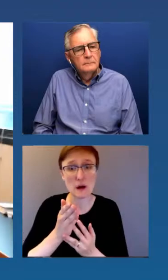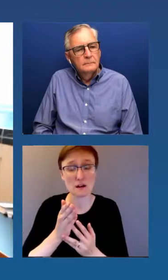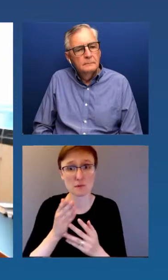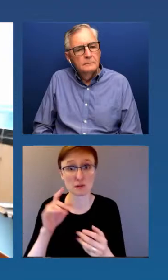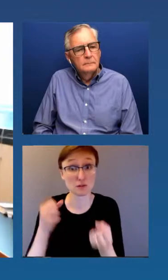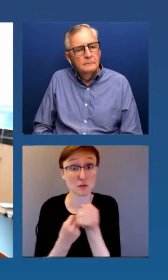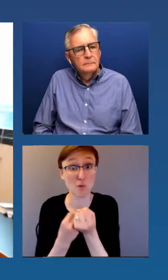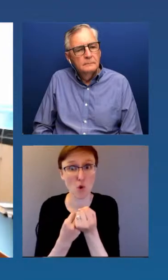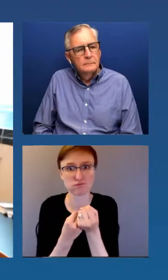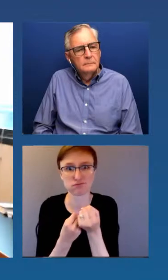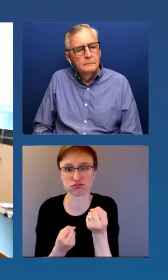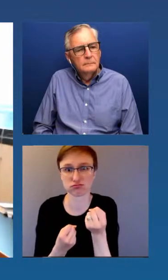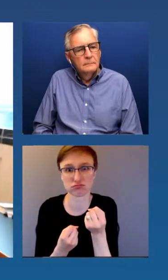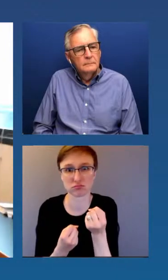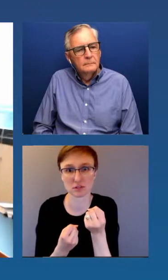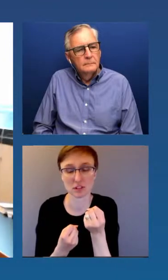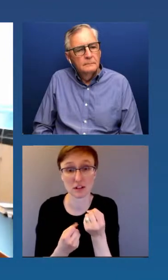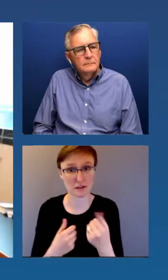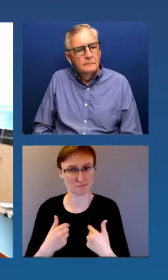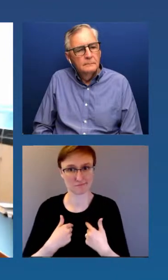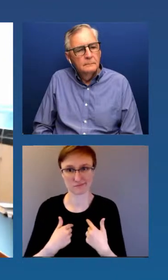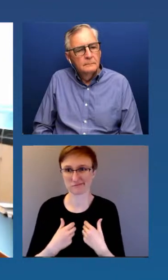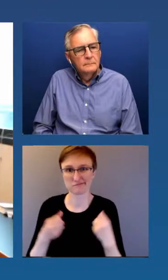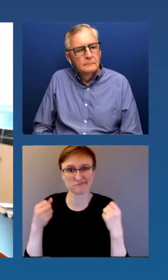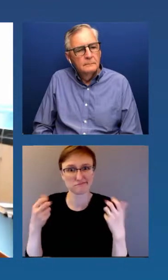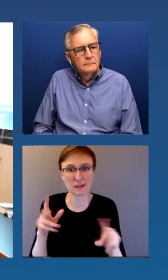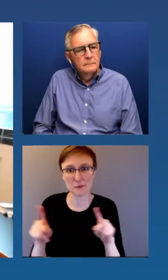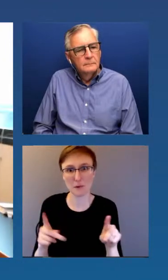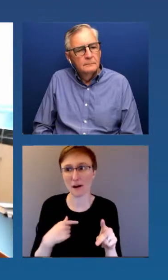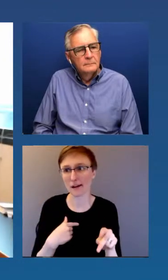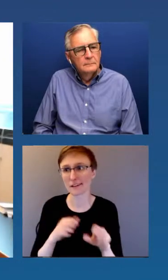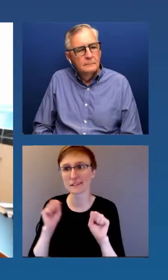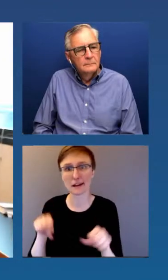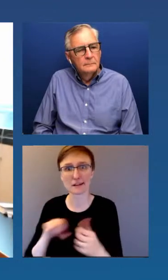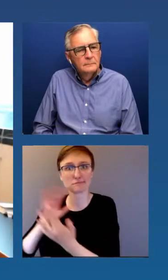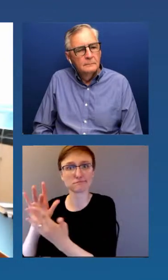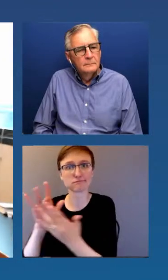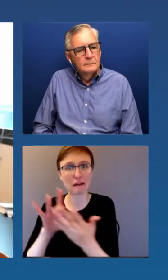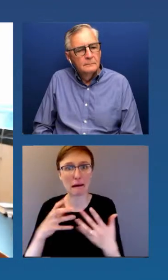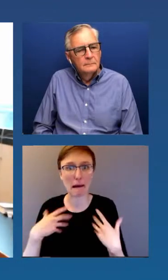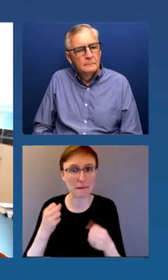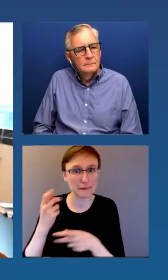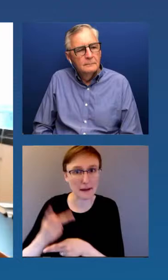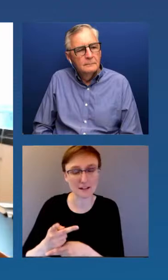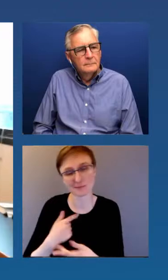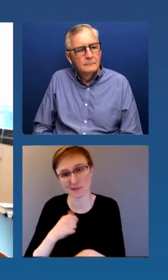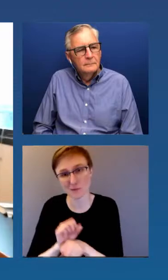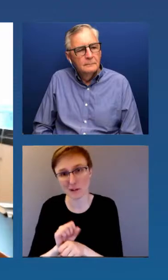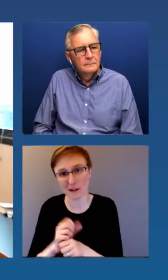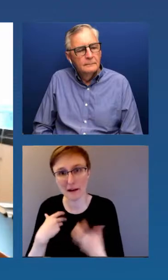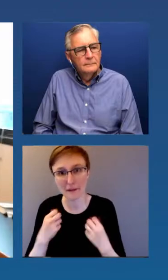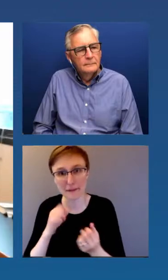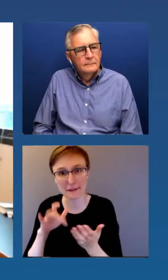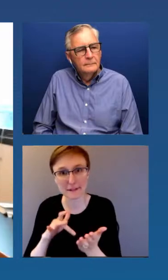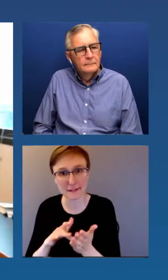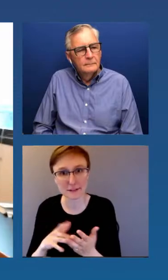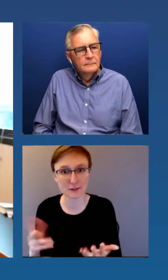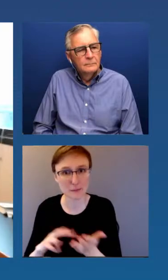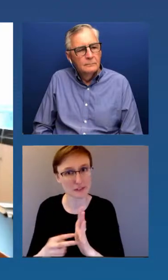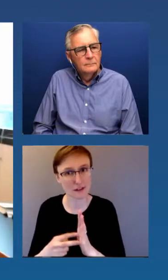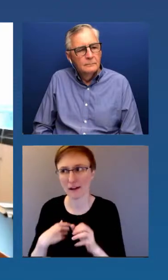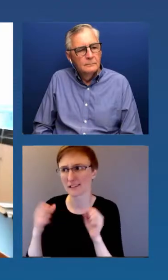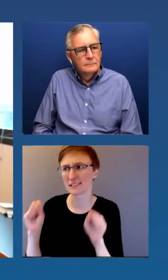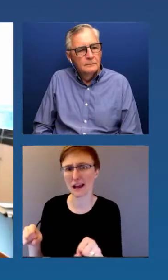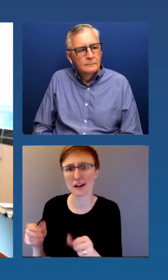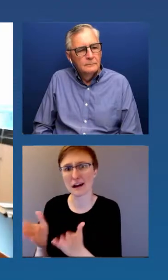have lots of people I can call. I have lots of contacts in the healthcare sector, obviously I work in a health center, who I can ask my questions to. I have lots of people I